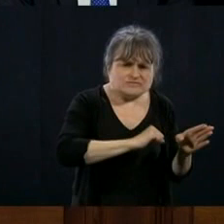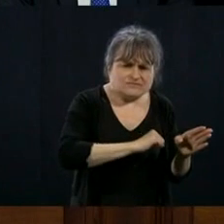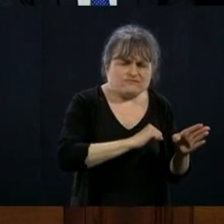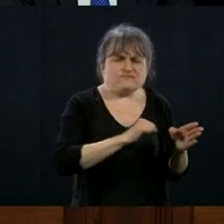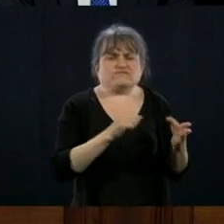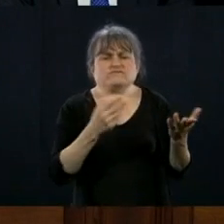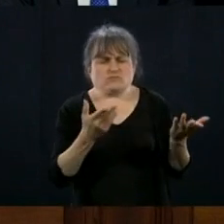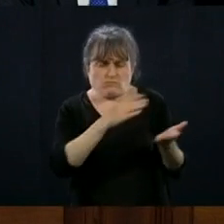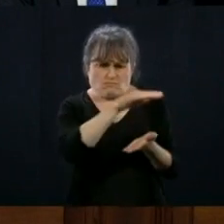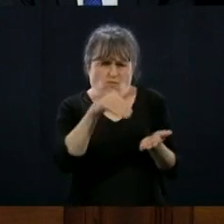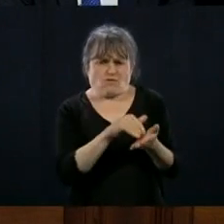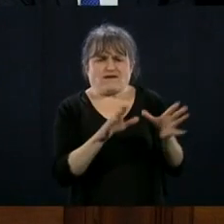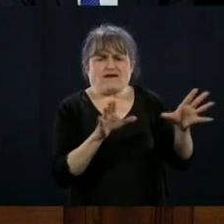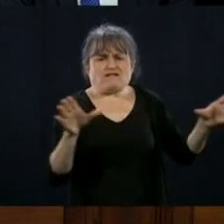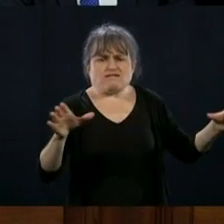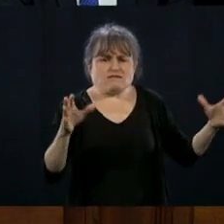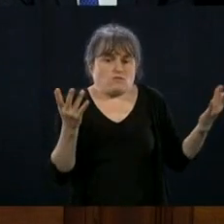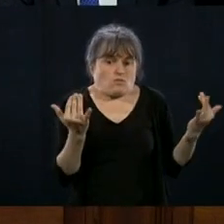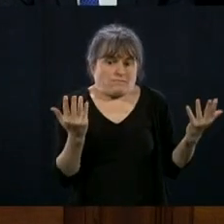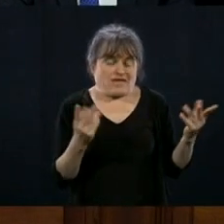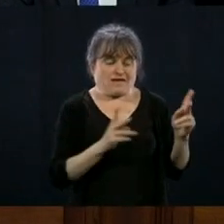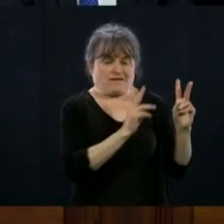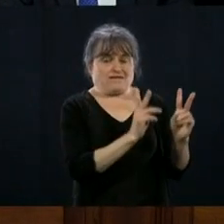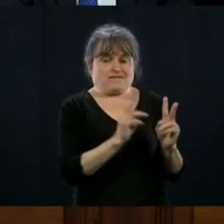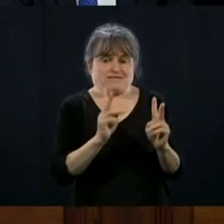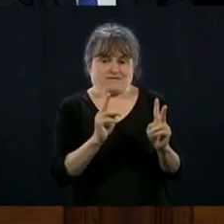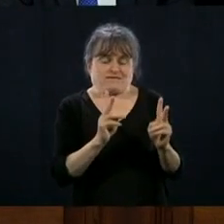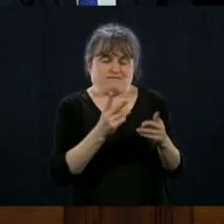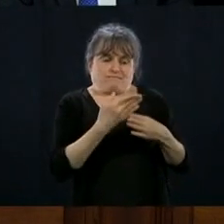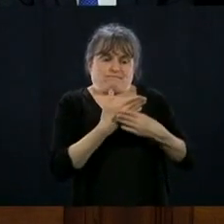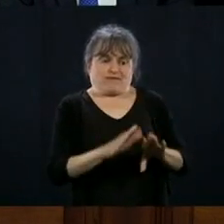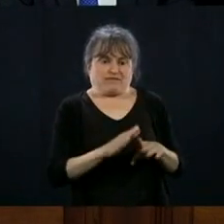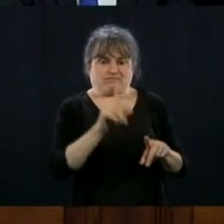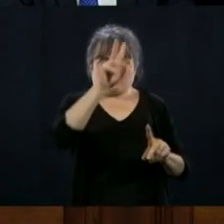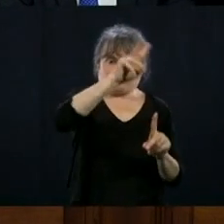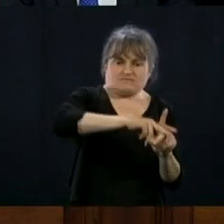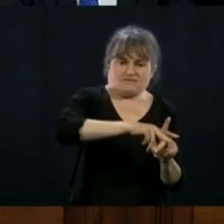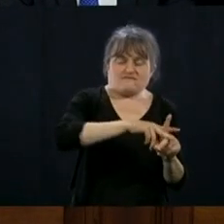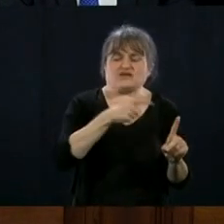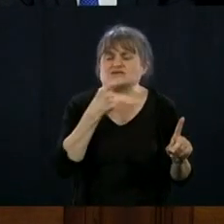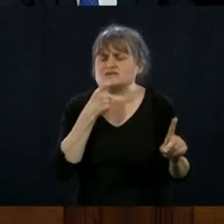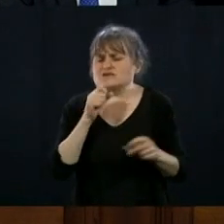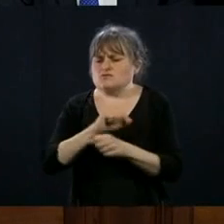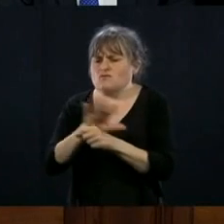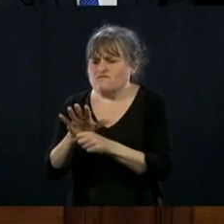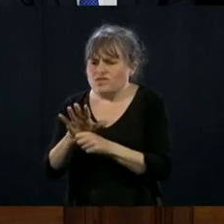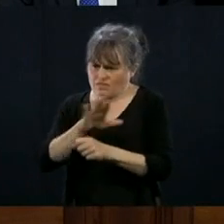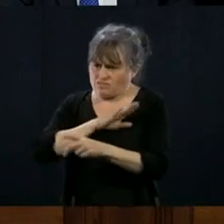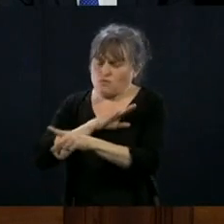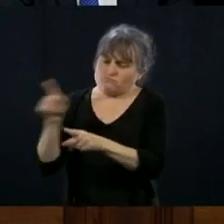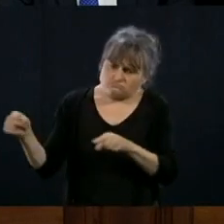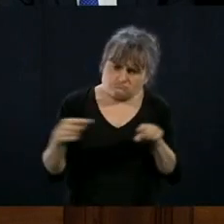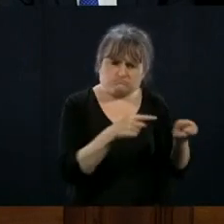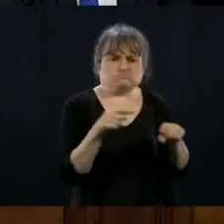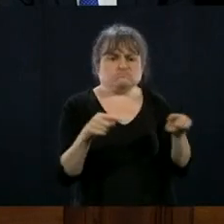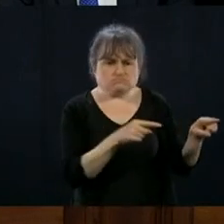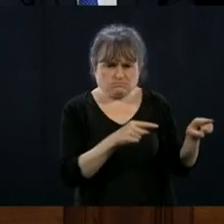Also in ICU care in hospitals of the Montreal area, how many beds are going to be put aside for